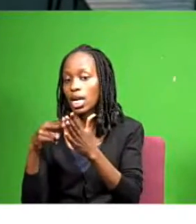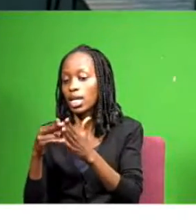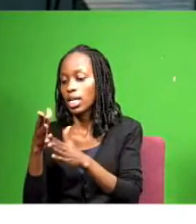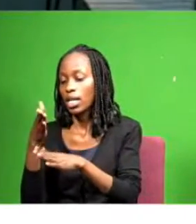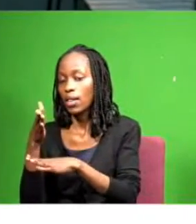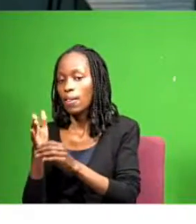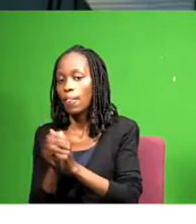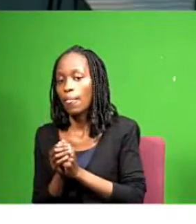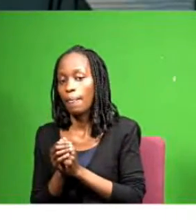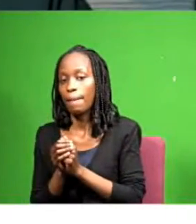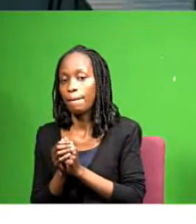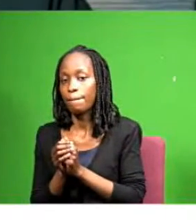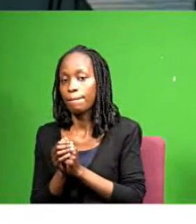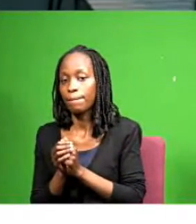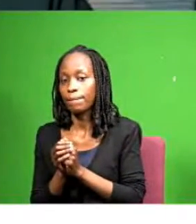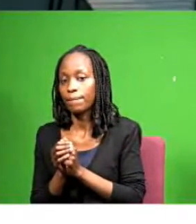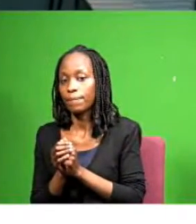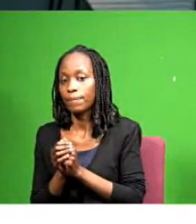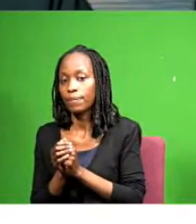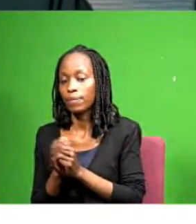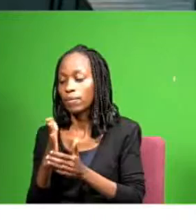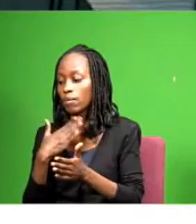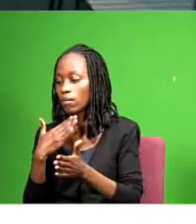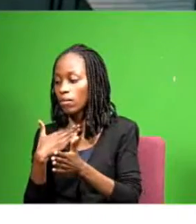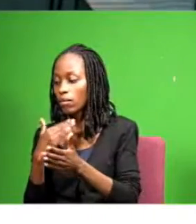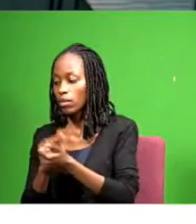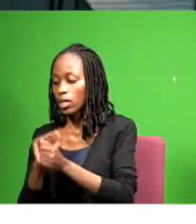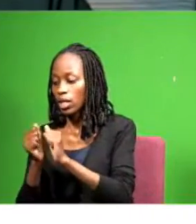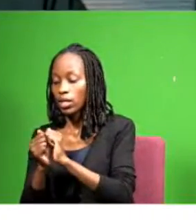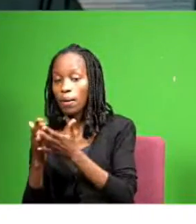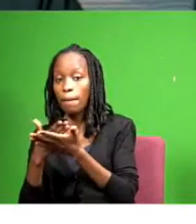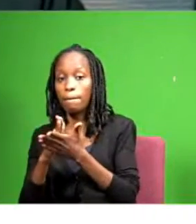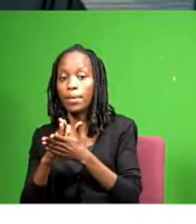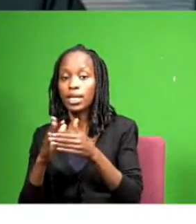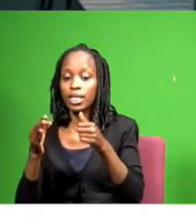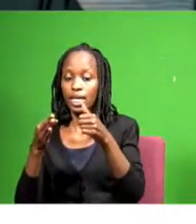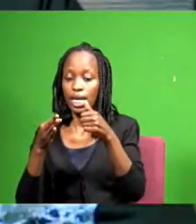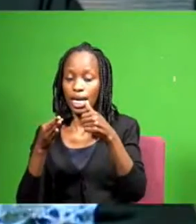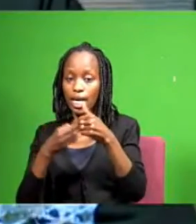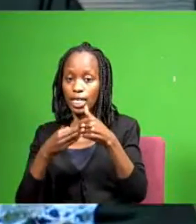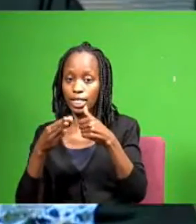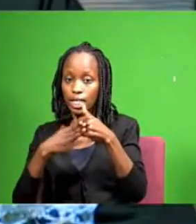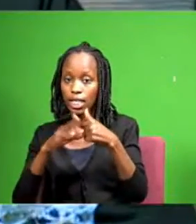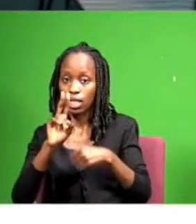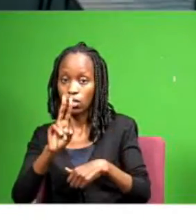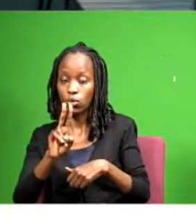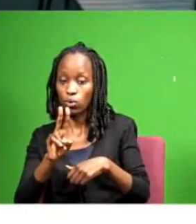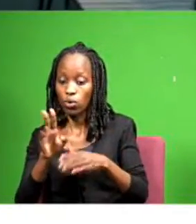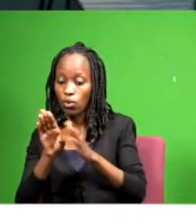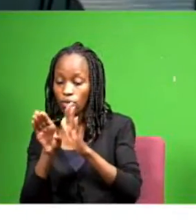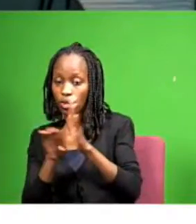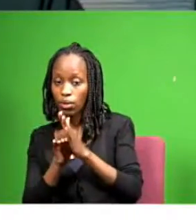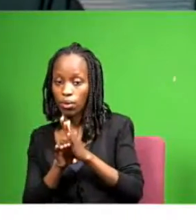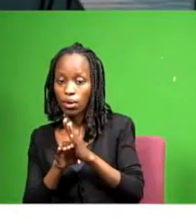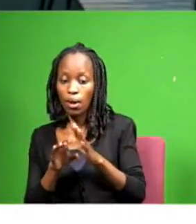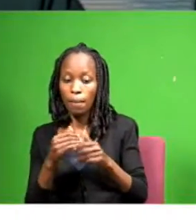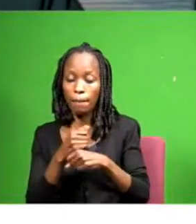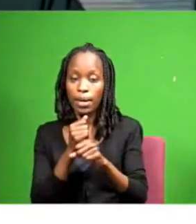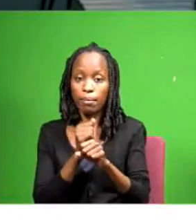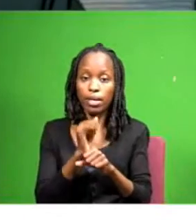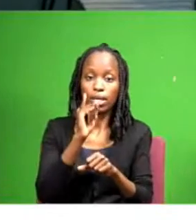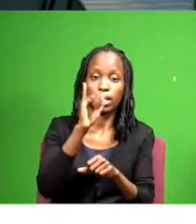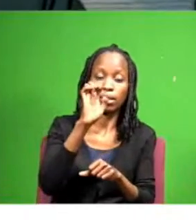thereof, seeks to defeat Article 892 of the Constitution by compelling IEPC to